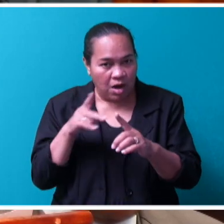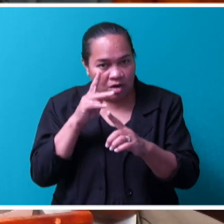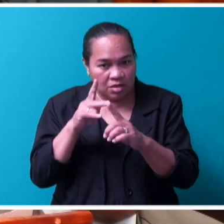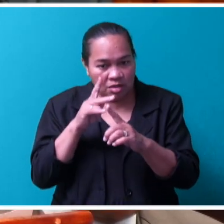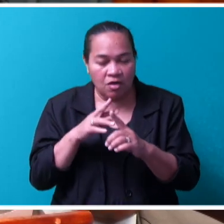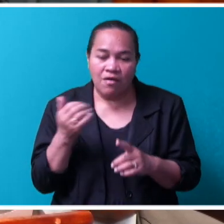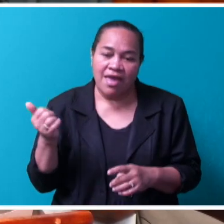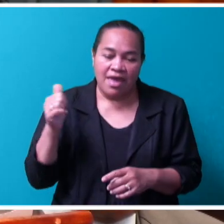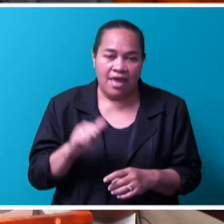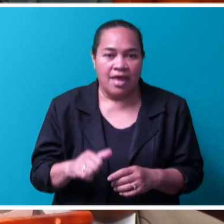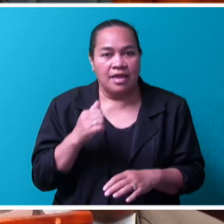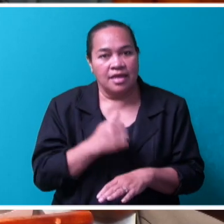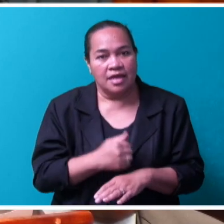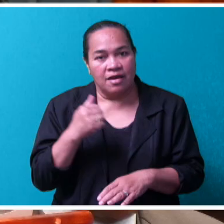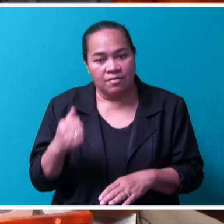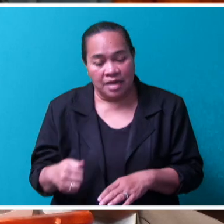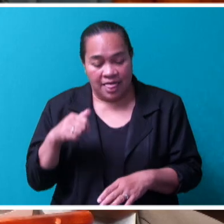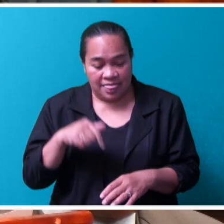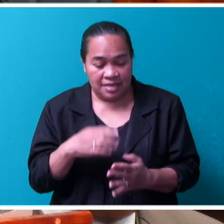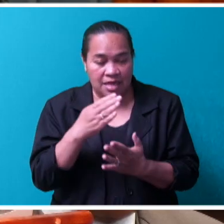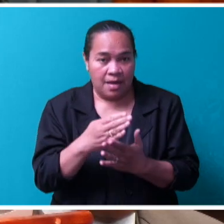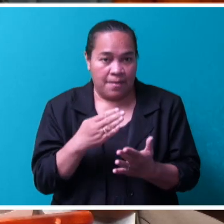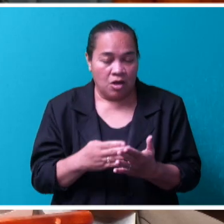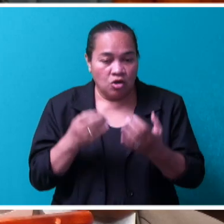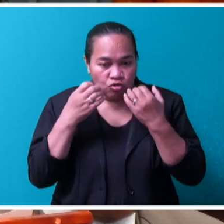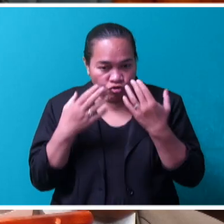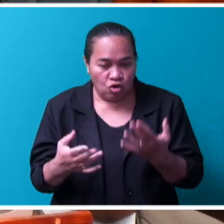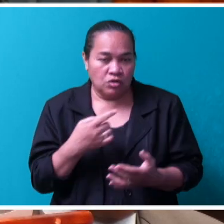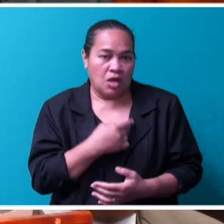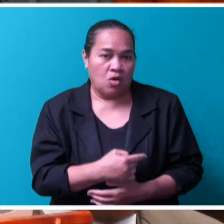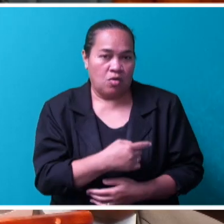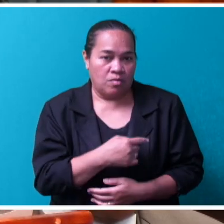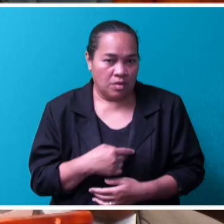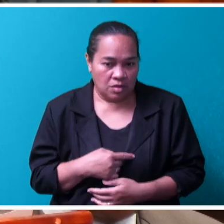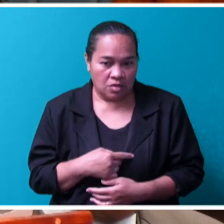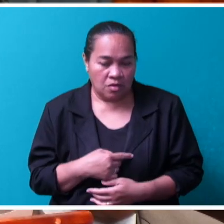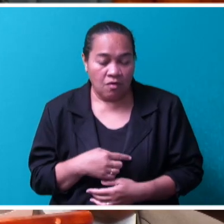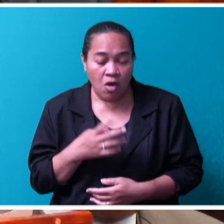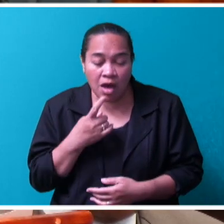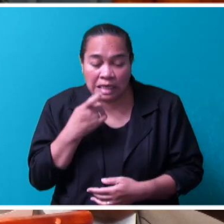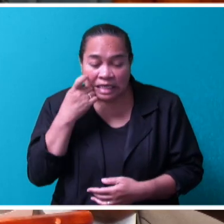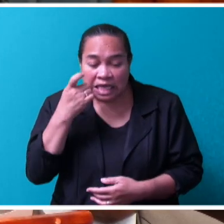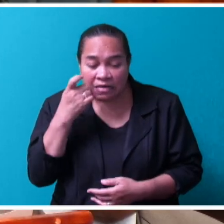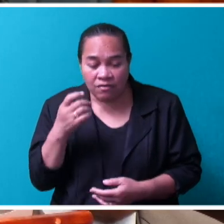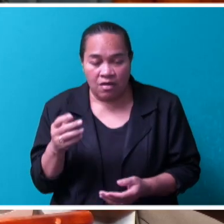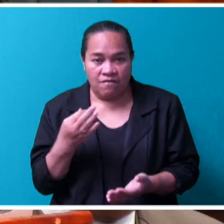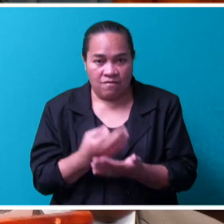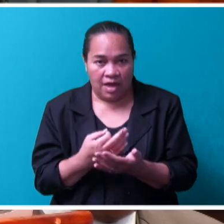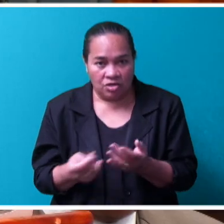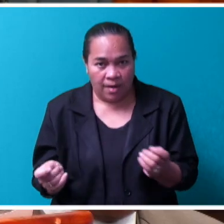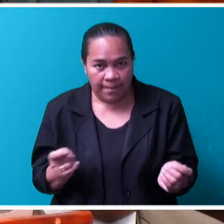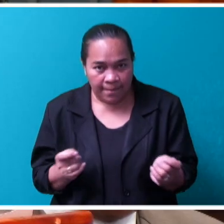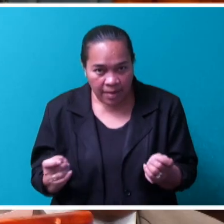government. This budget shows a commitment of careful financial management